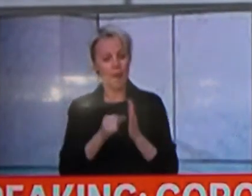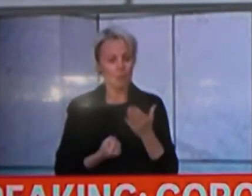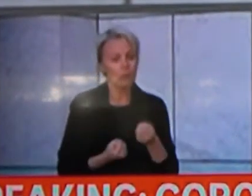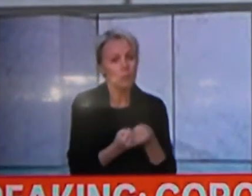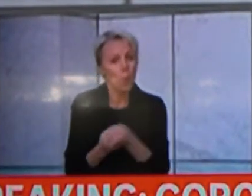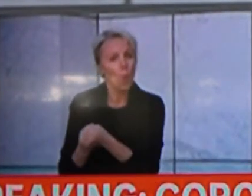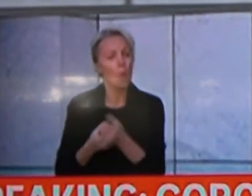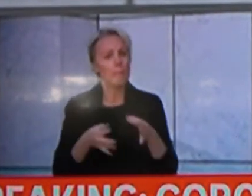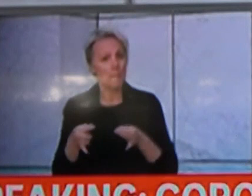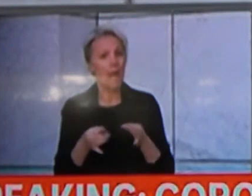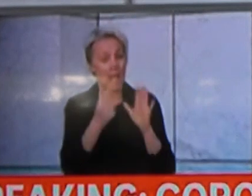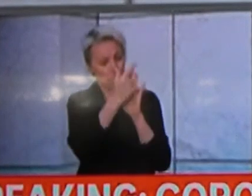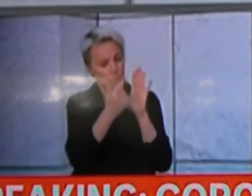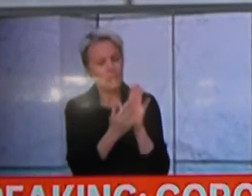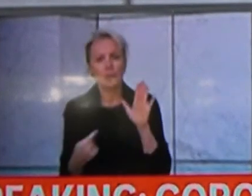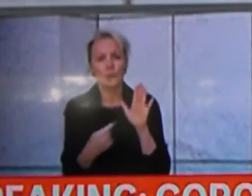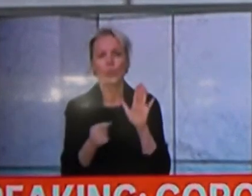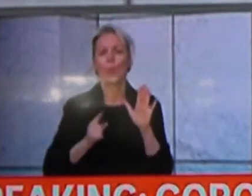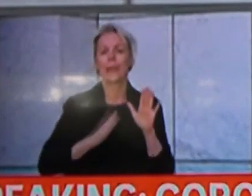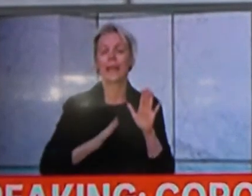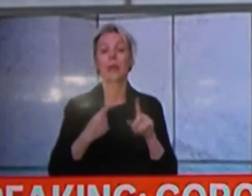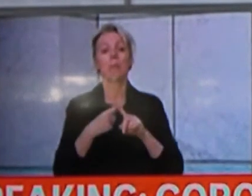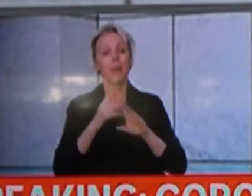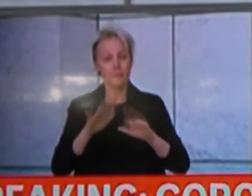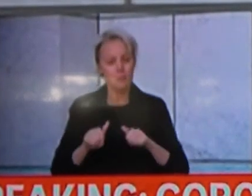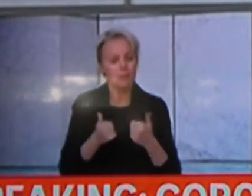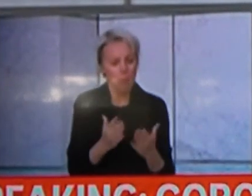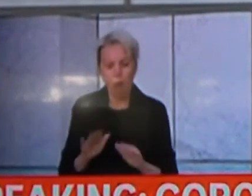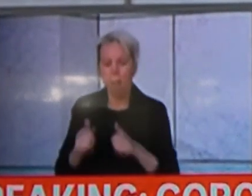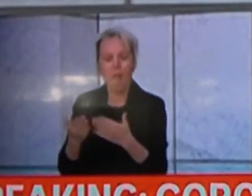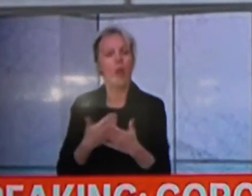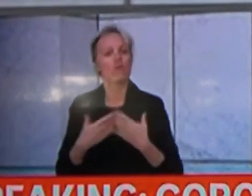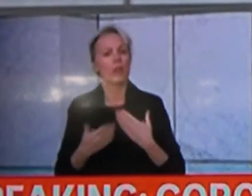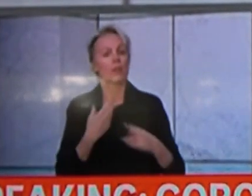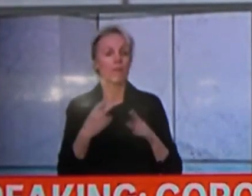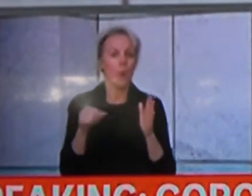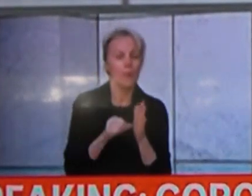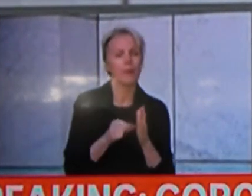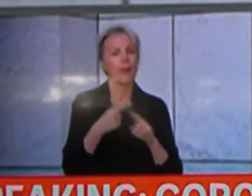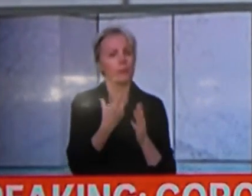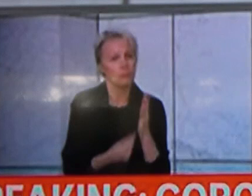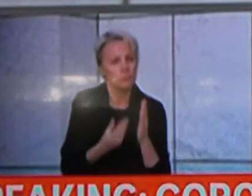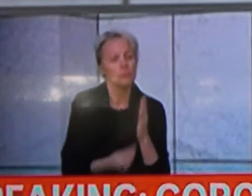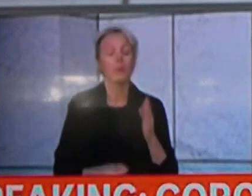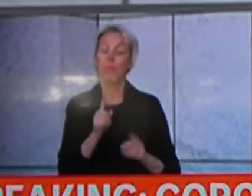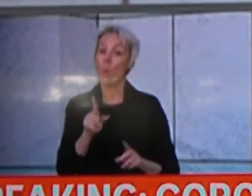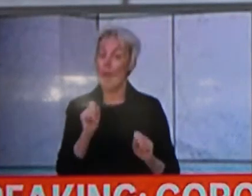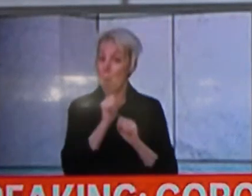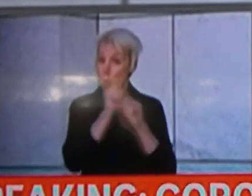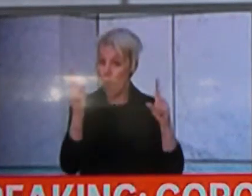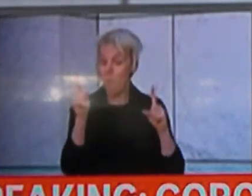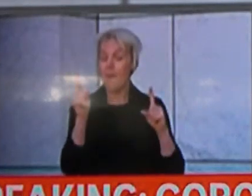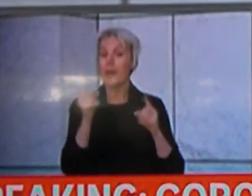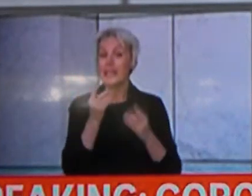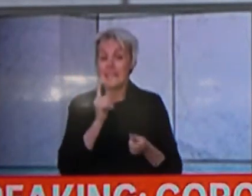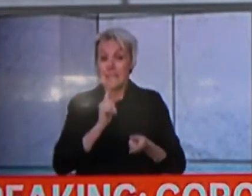around that, the supply arrangements we would need to put in place. We have to be conscious of the fact that because of the spread of the virus, it may not